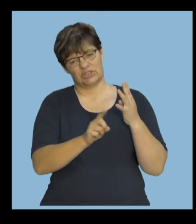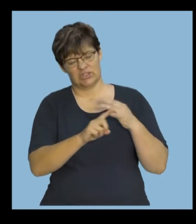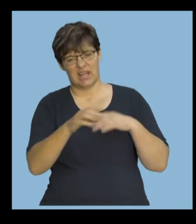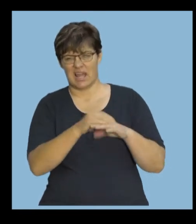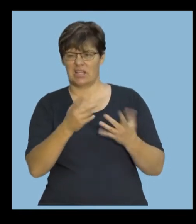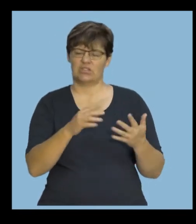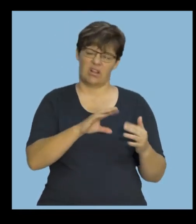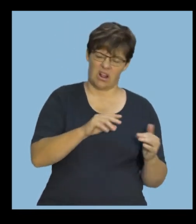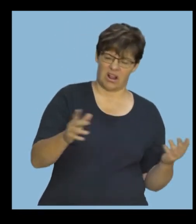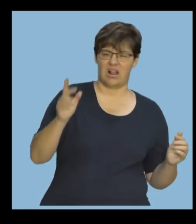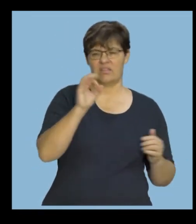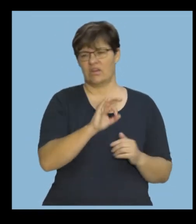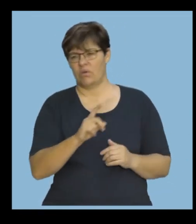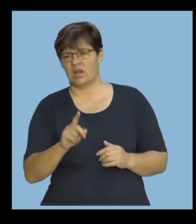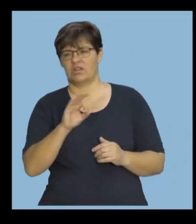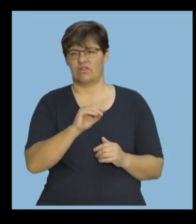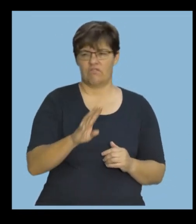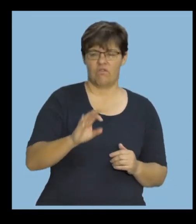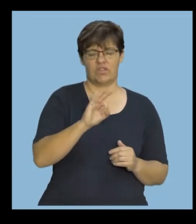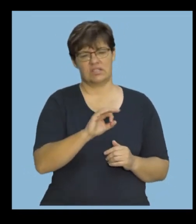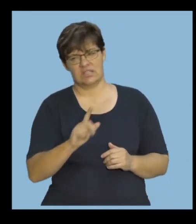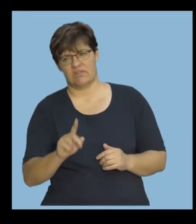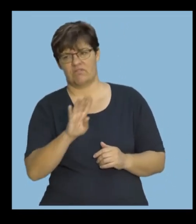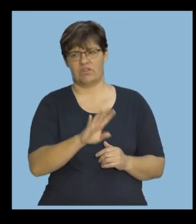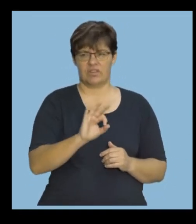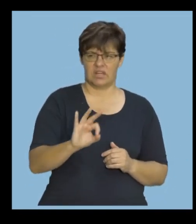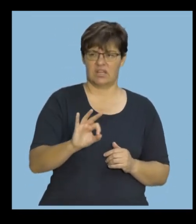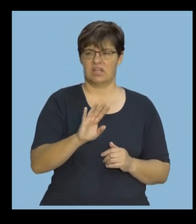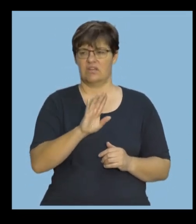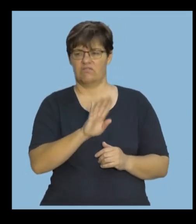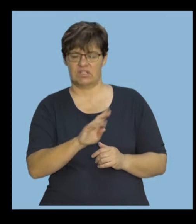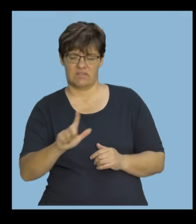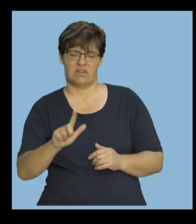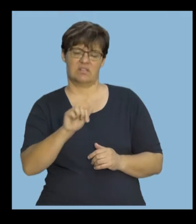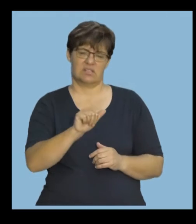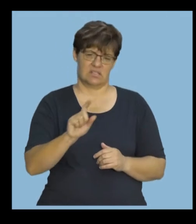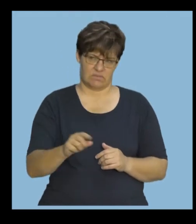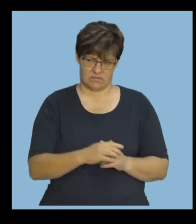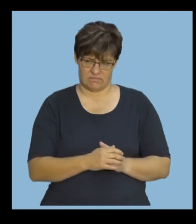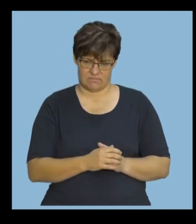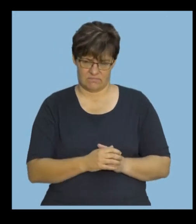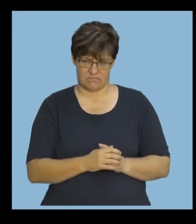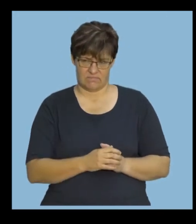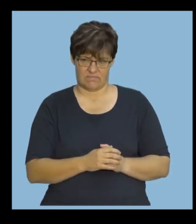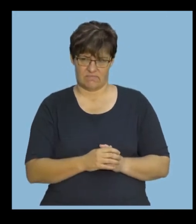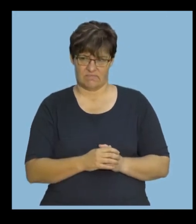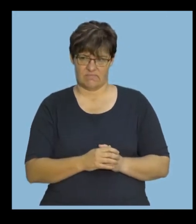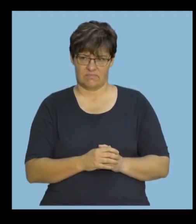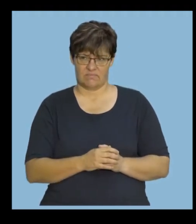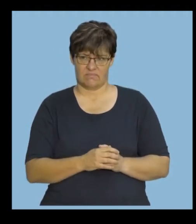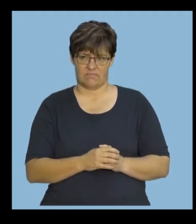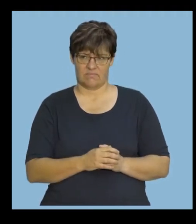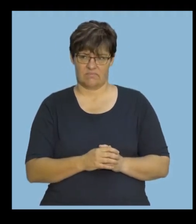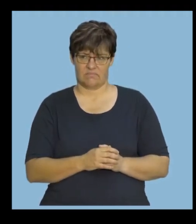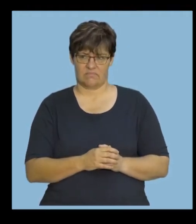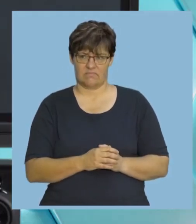28, 31, 34, 37, 47, that. Okay. So what we want